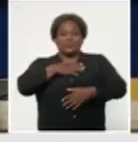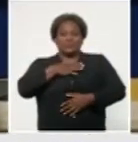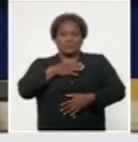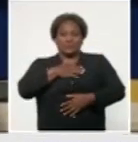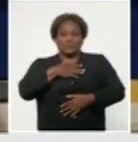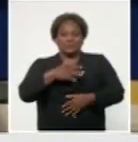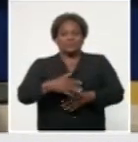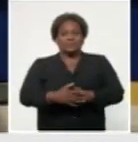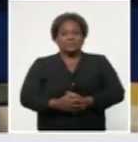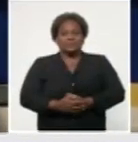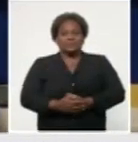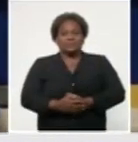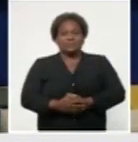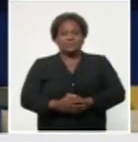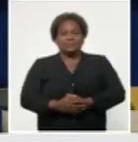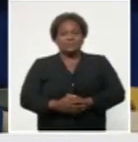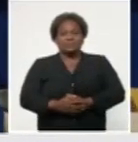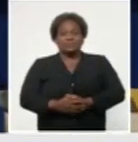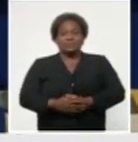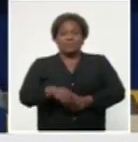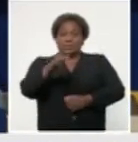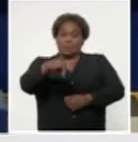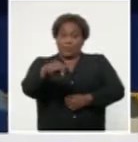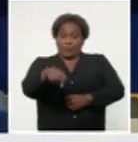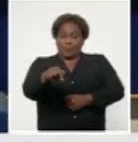tuned in at this hour.